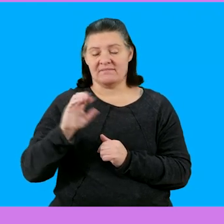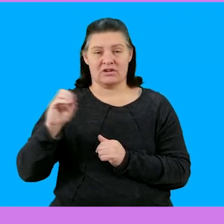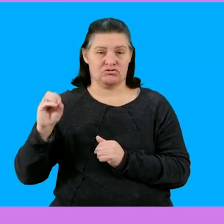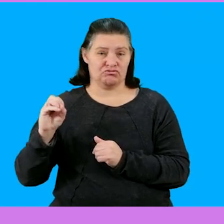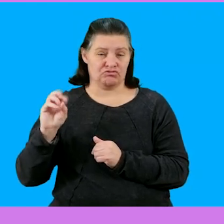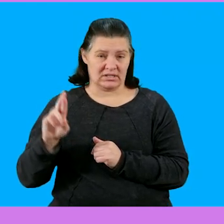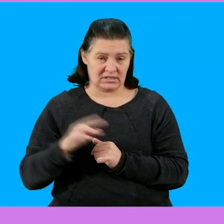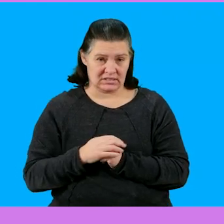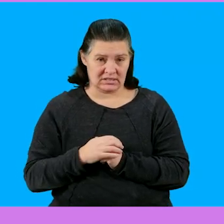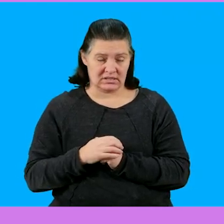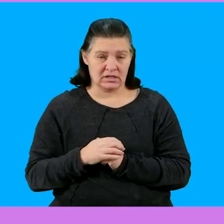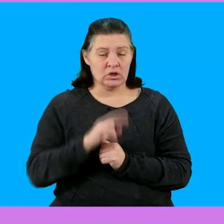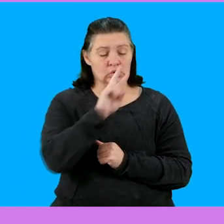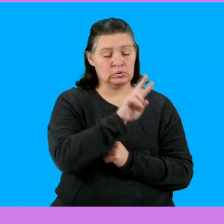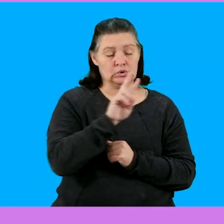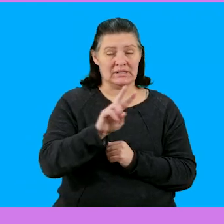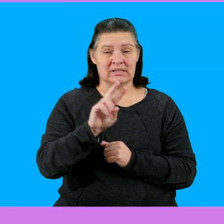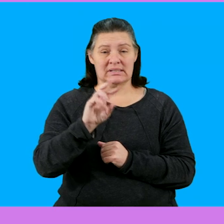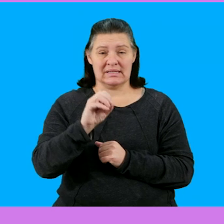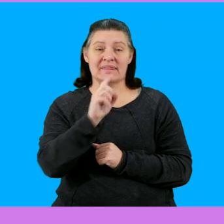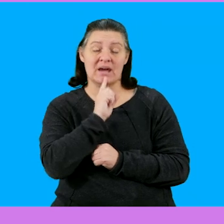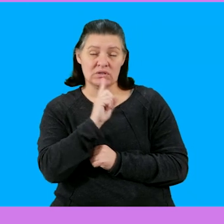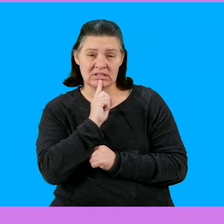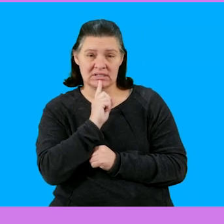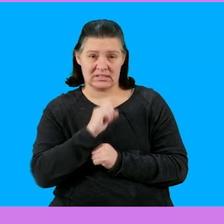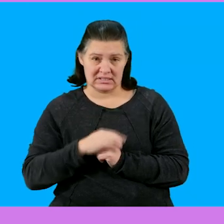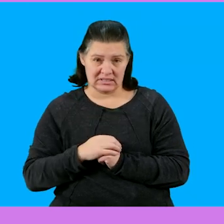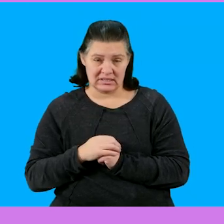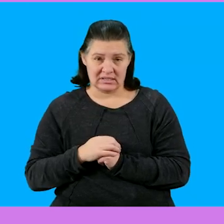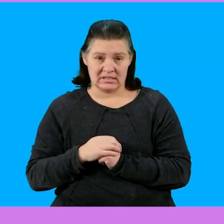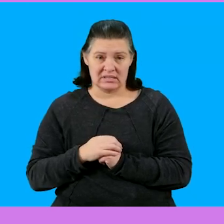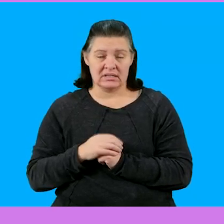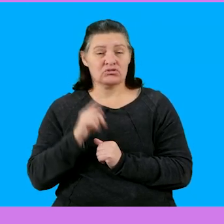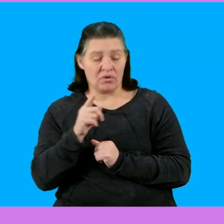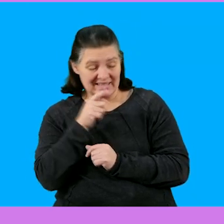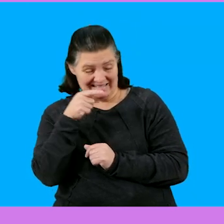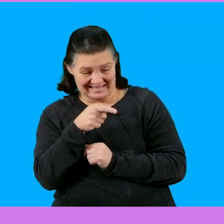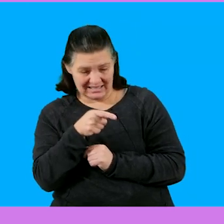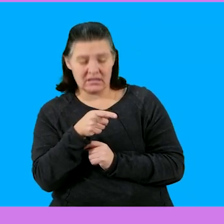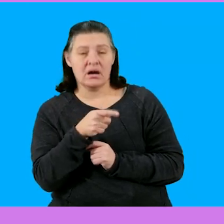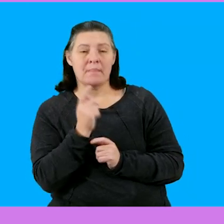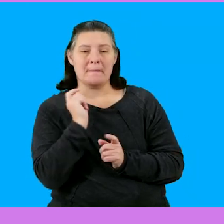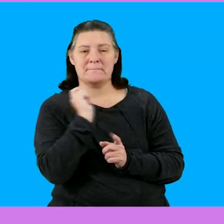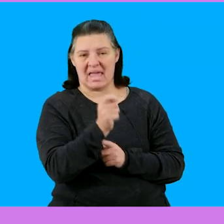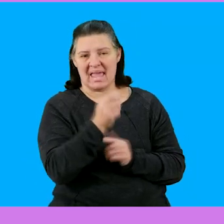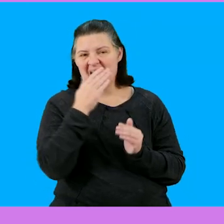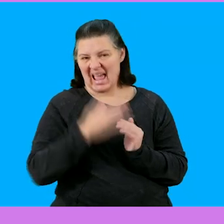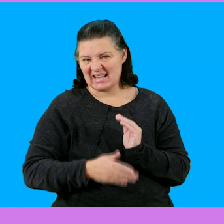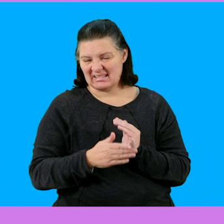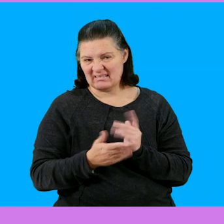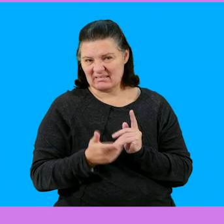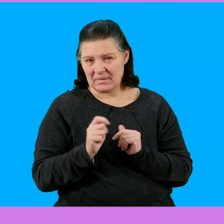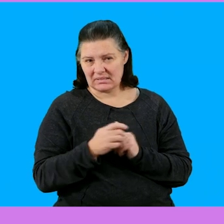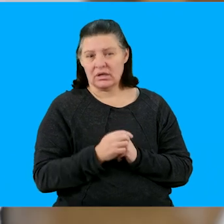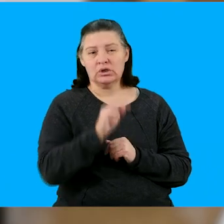220,500 Rand. So if Tapelo decides to go with option A, this will be amount that he needs to pay back at the end of this